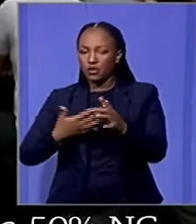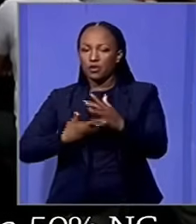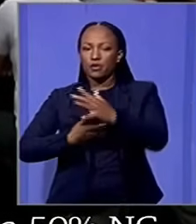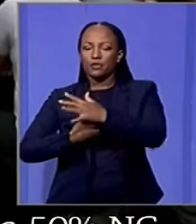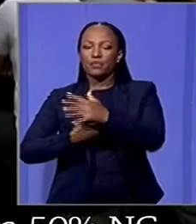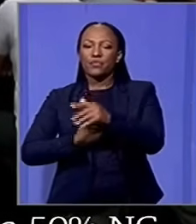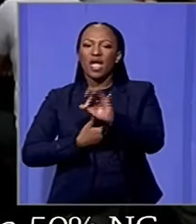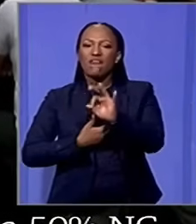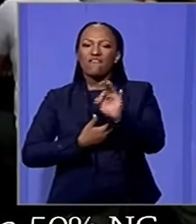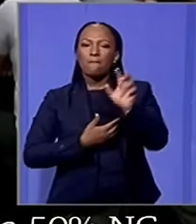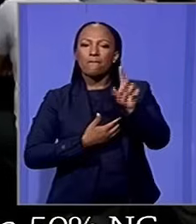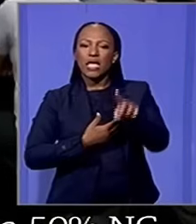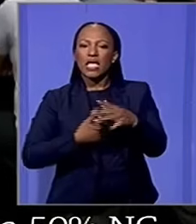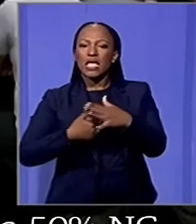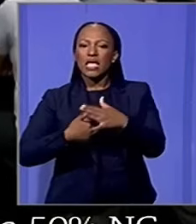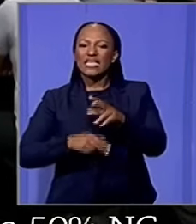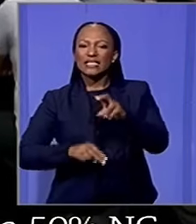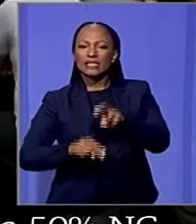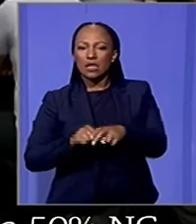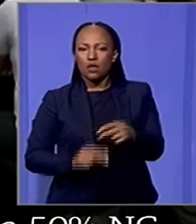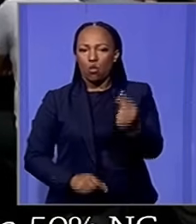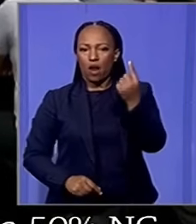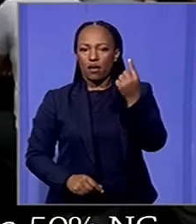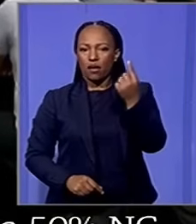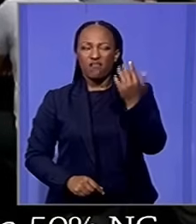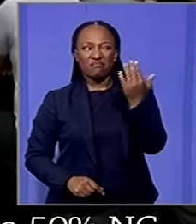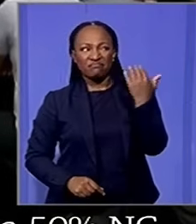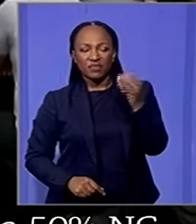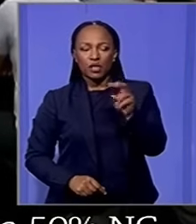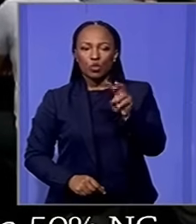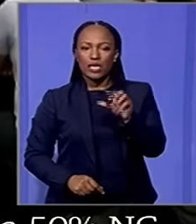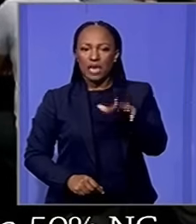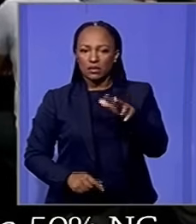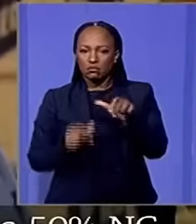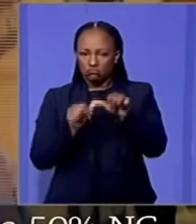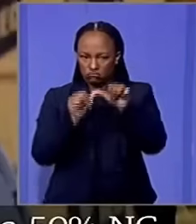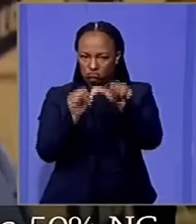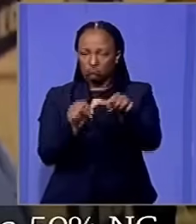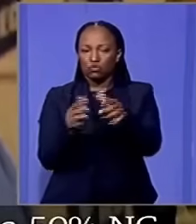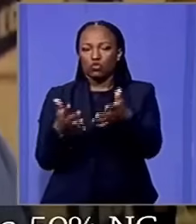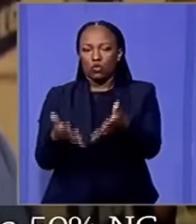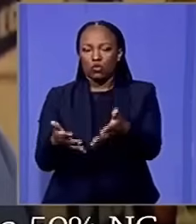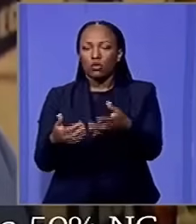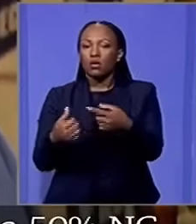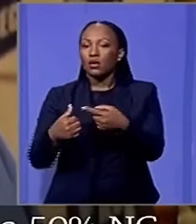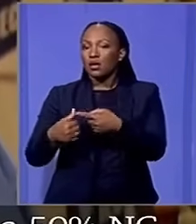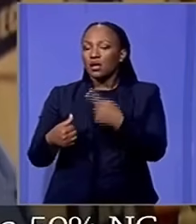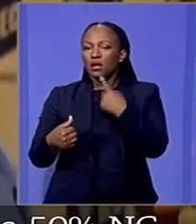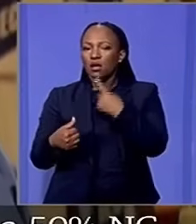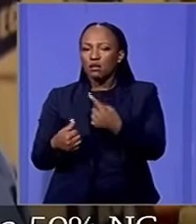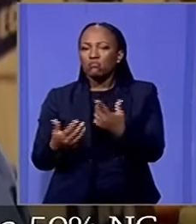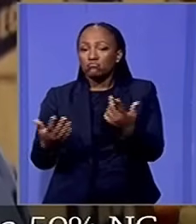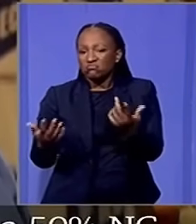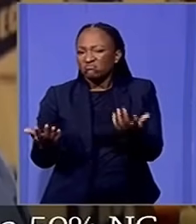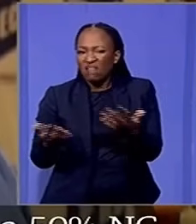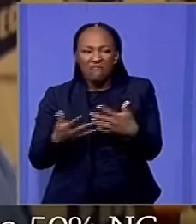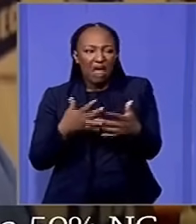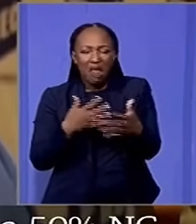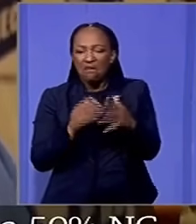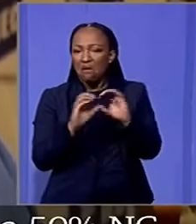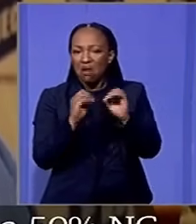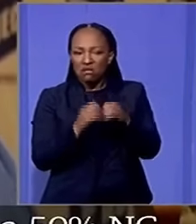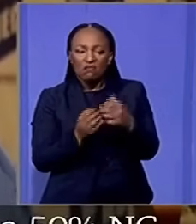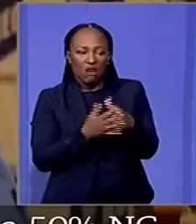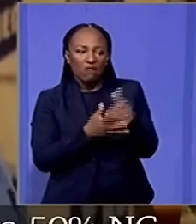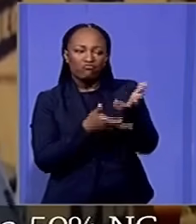yona ka setee se e sa leng se thopa dikgethong tša 2019. Yona e re ikemišeditše go rerišana le lekgotla lefe goba